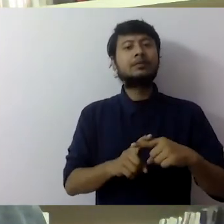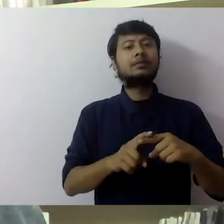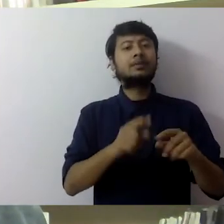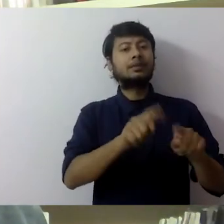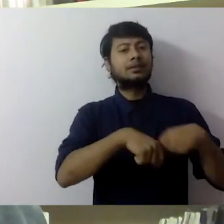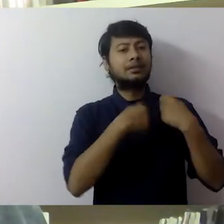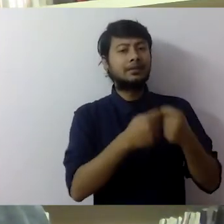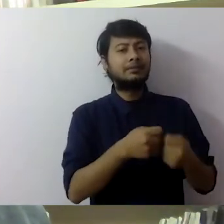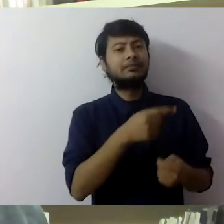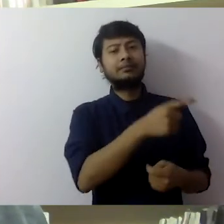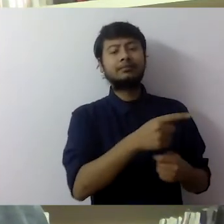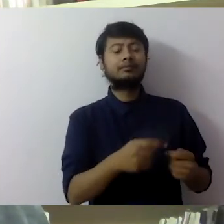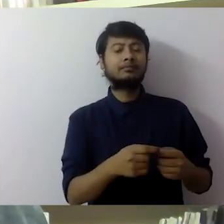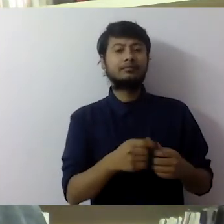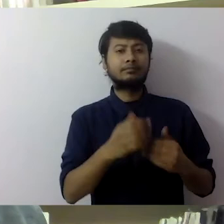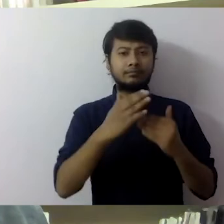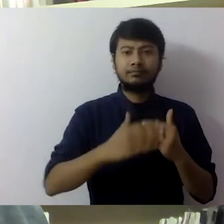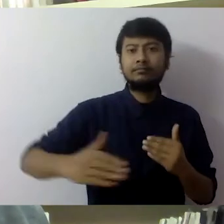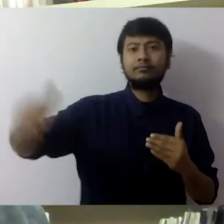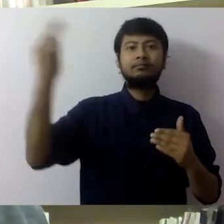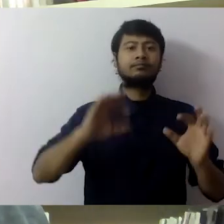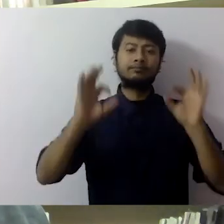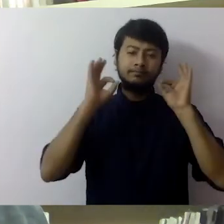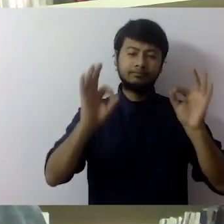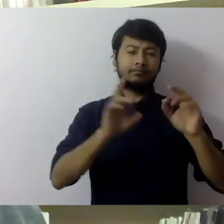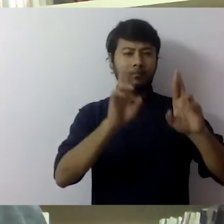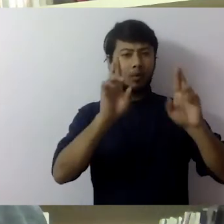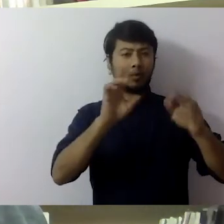the team the very best and look forward to a long and